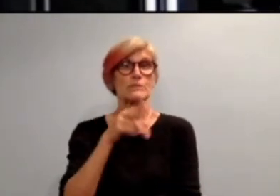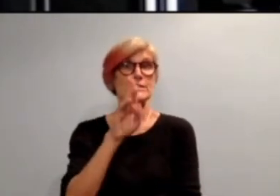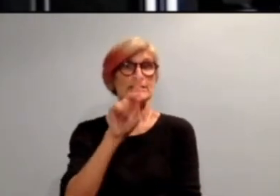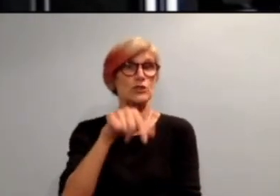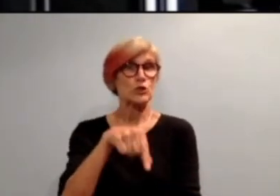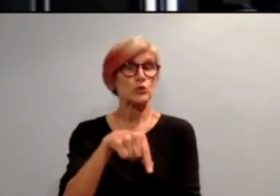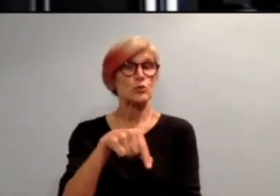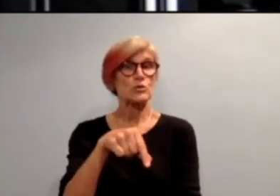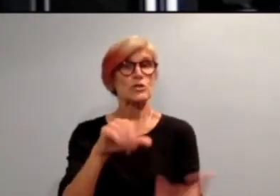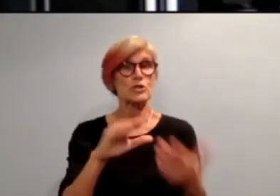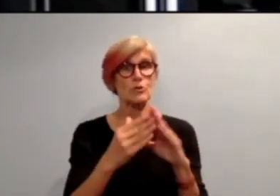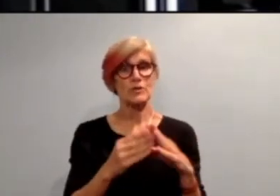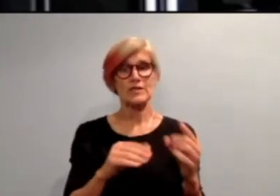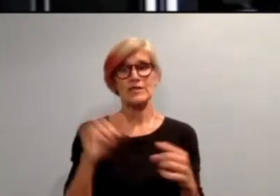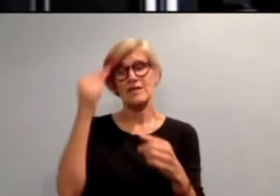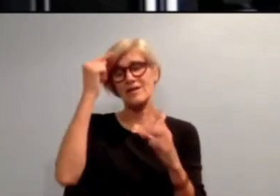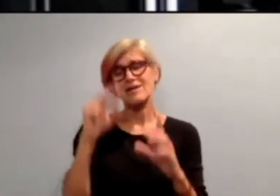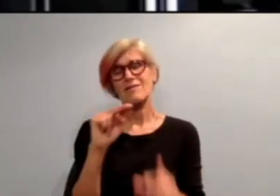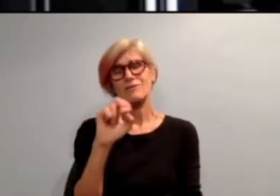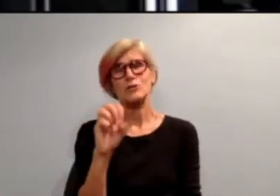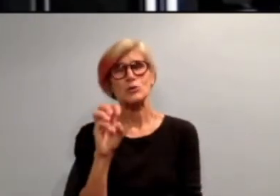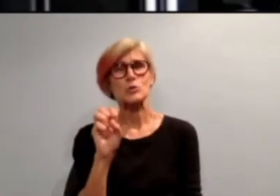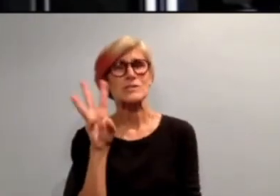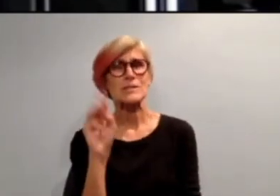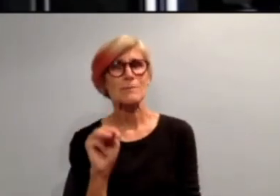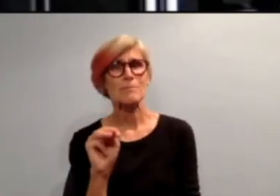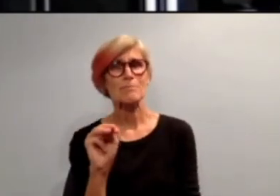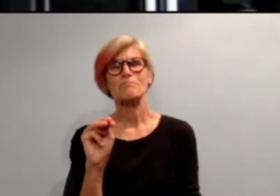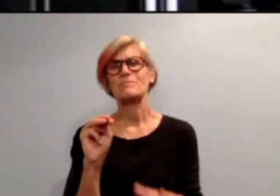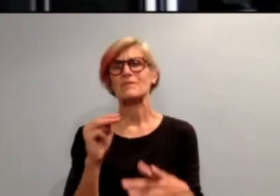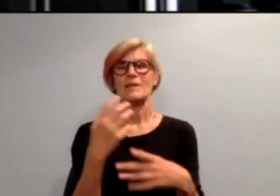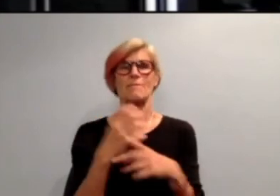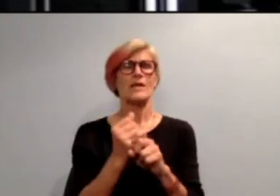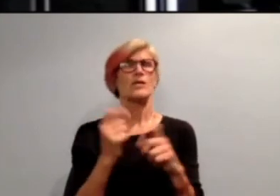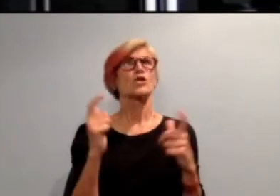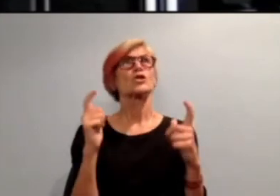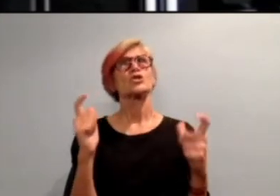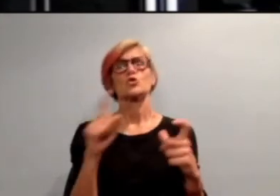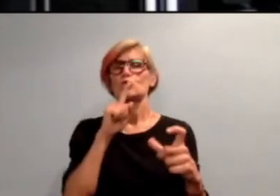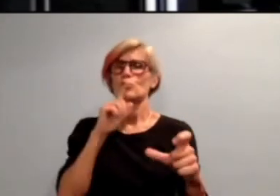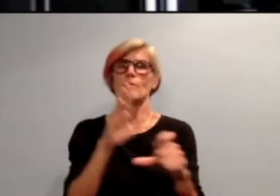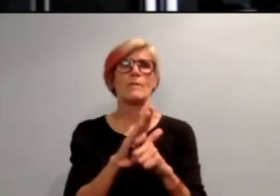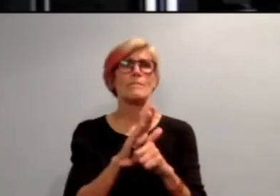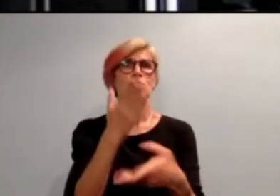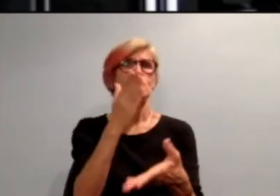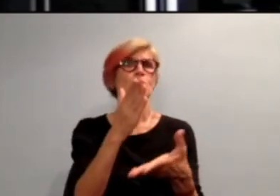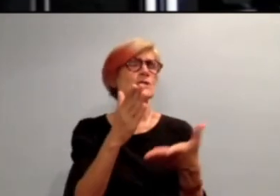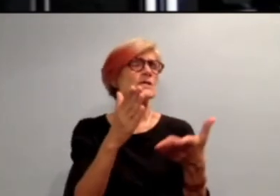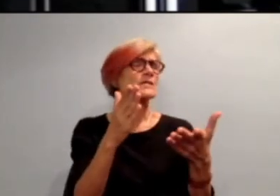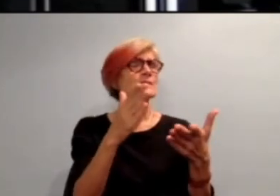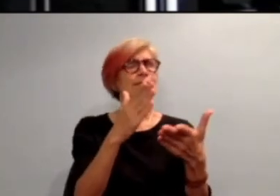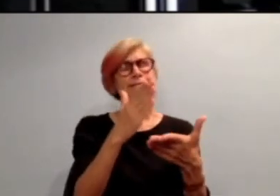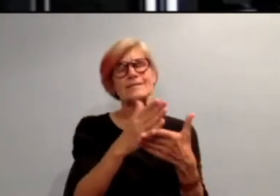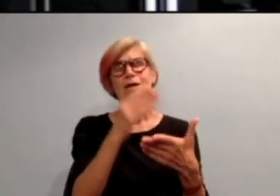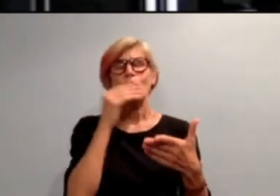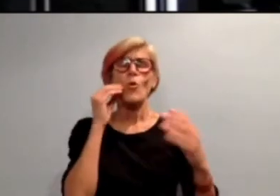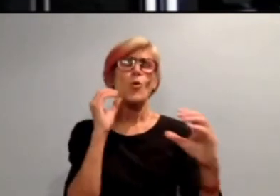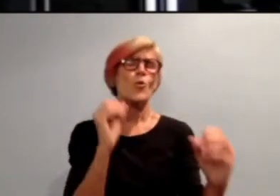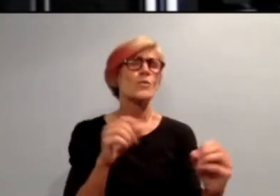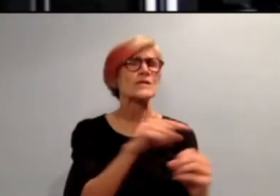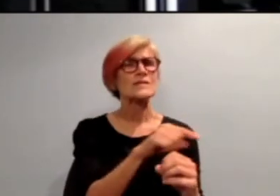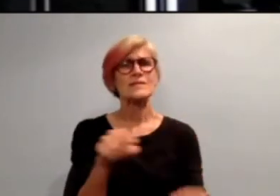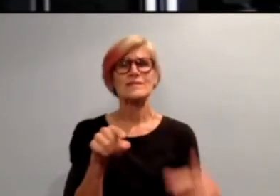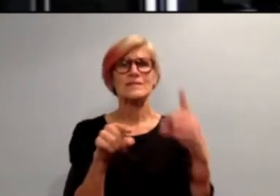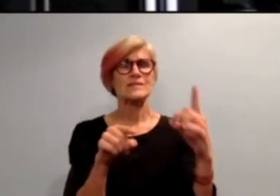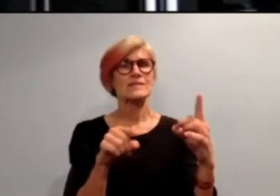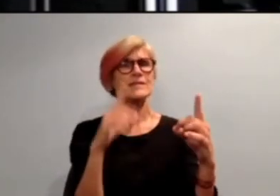Governor Newsom has made the biggest commitment in ending homelessness in California history, prioritizing efforts to